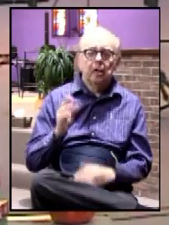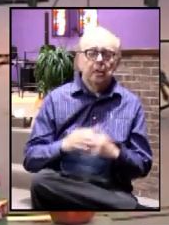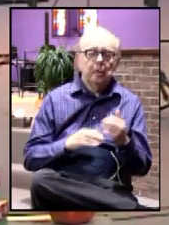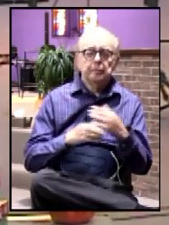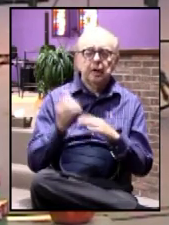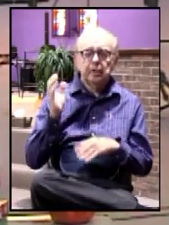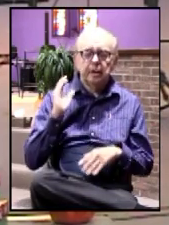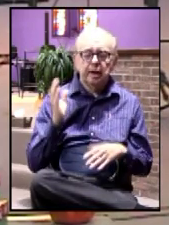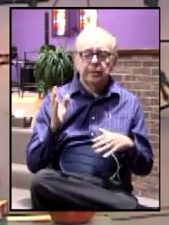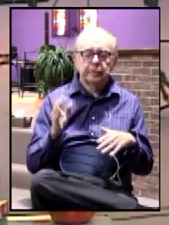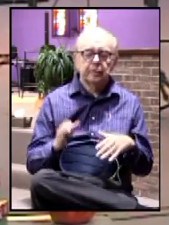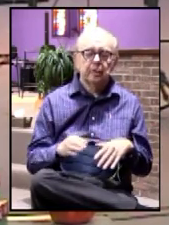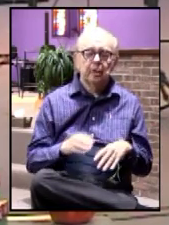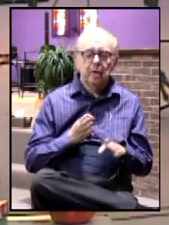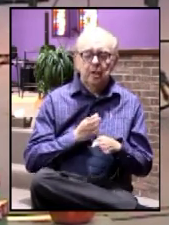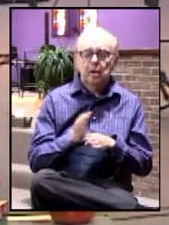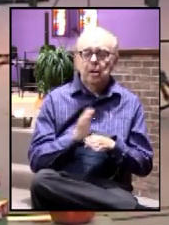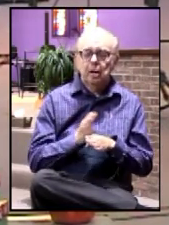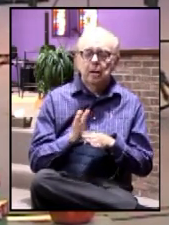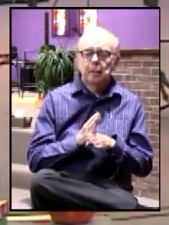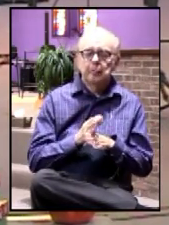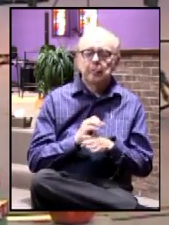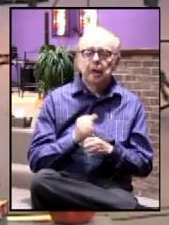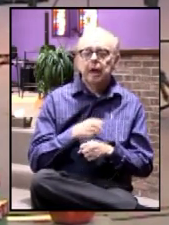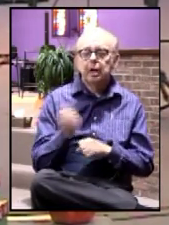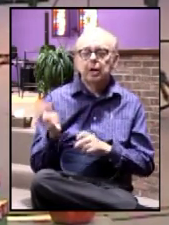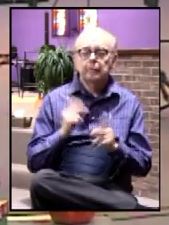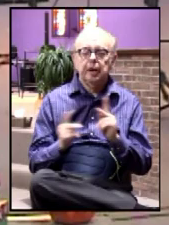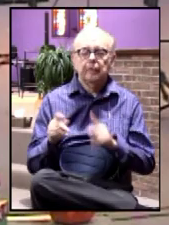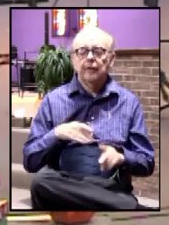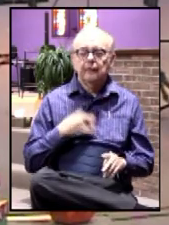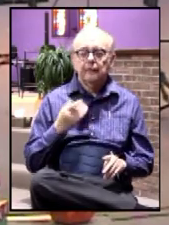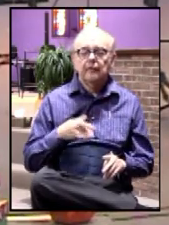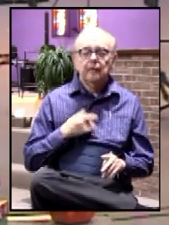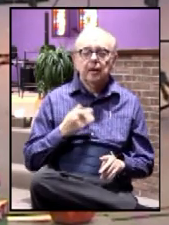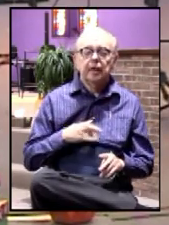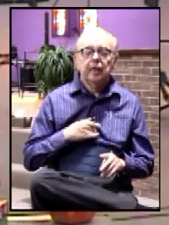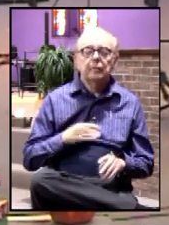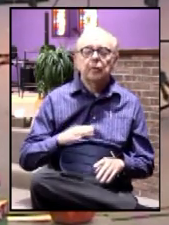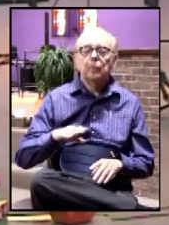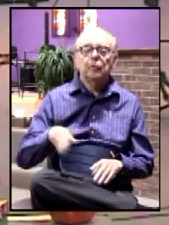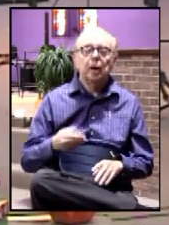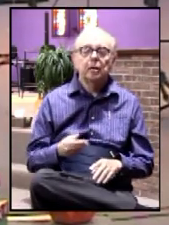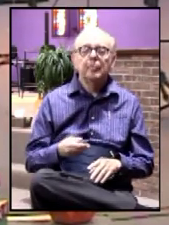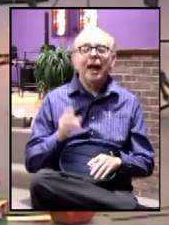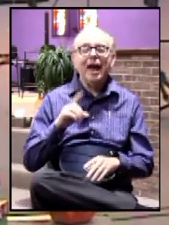built his whole career out of making others feel welcome and needed.